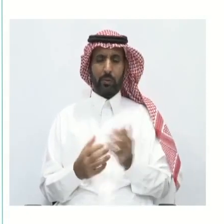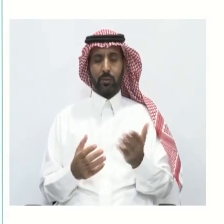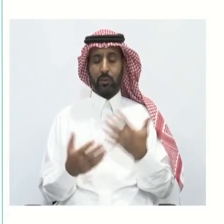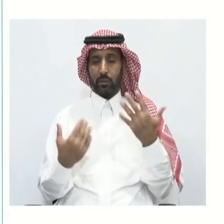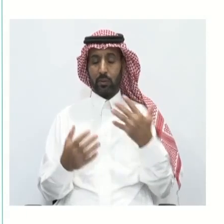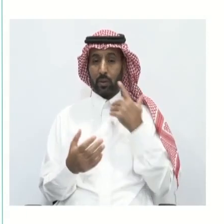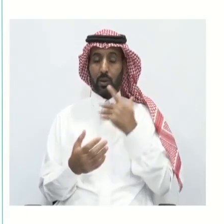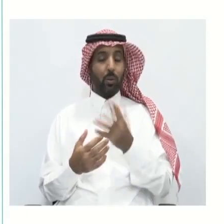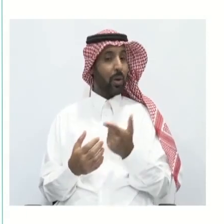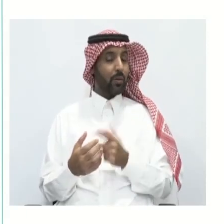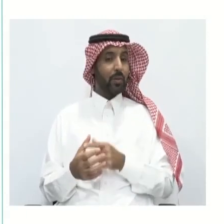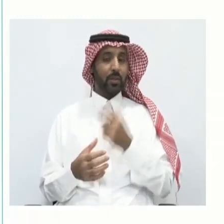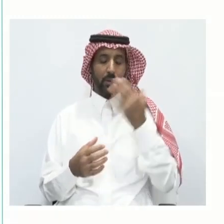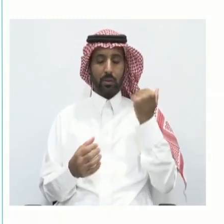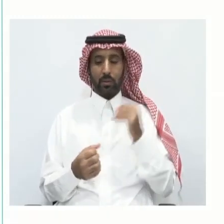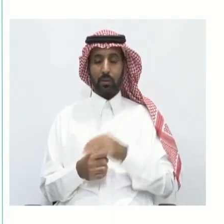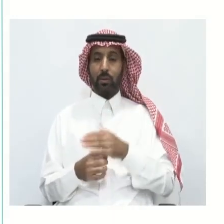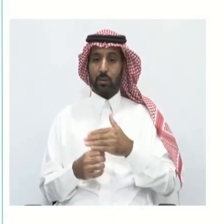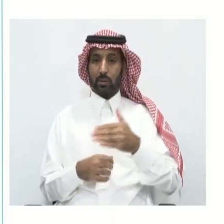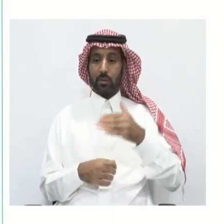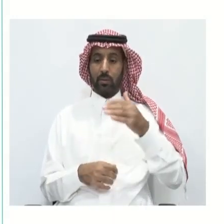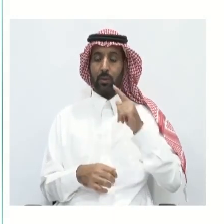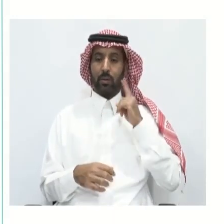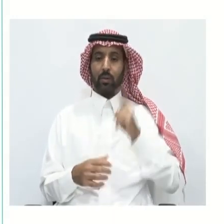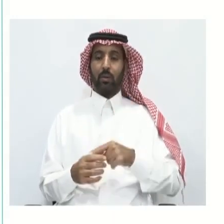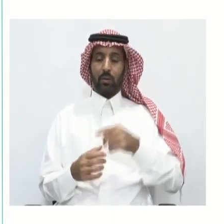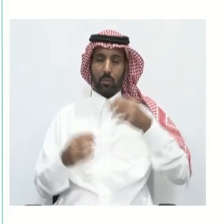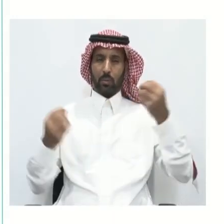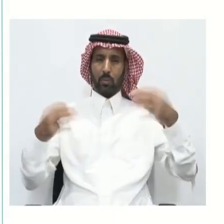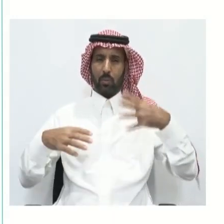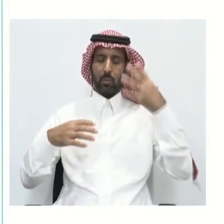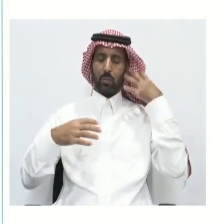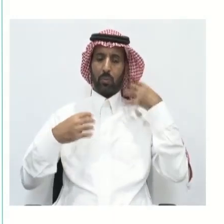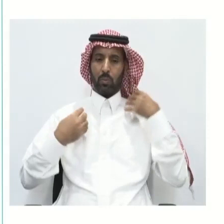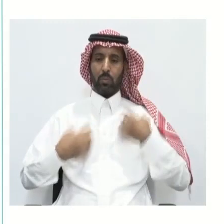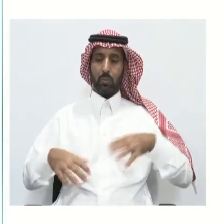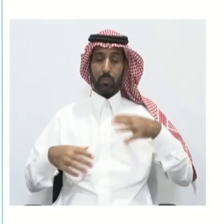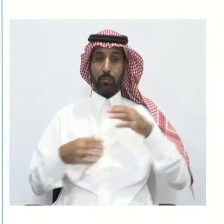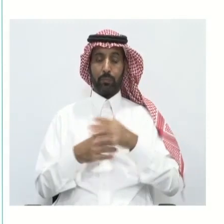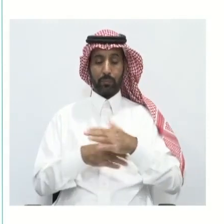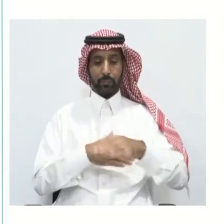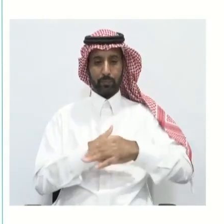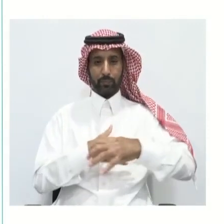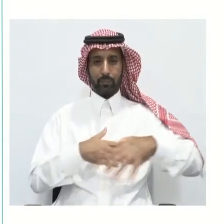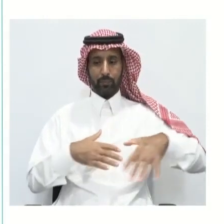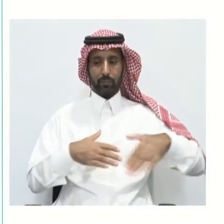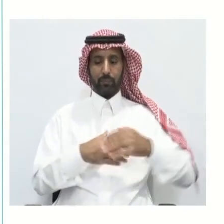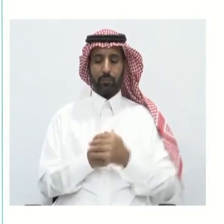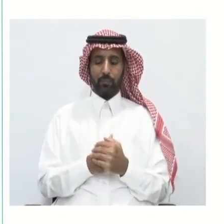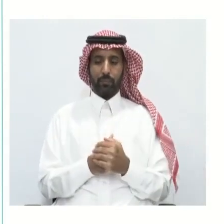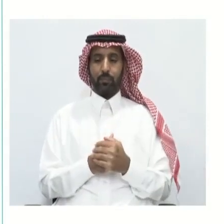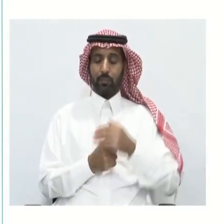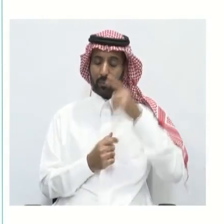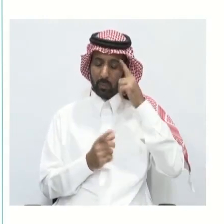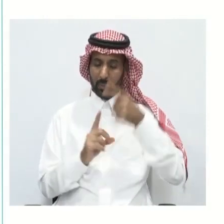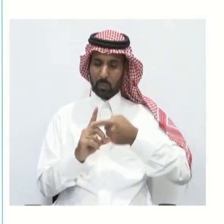and, yes, excellent, and humid, too much humidity there in the summer, while temperatures